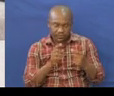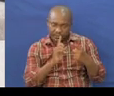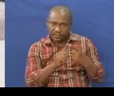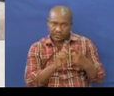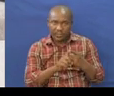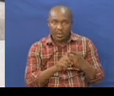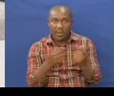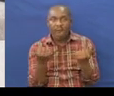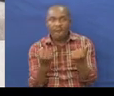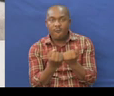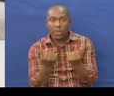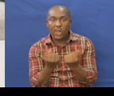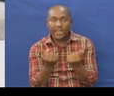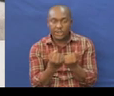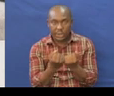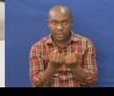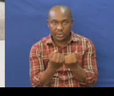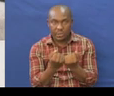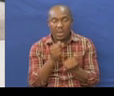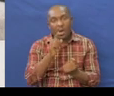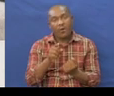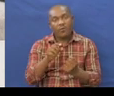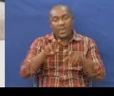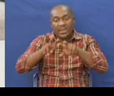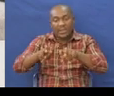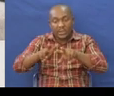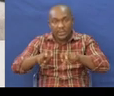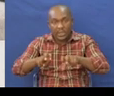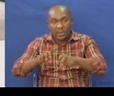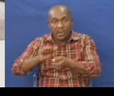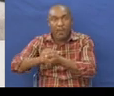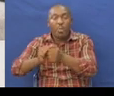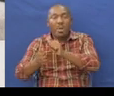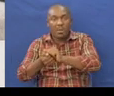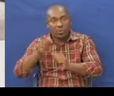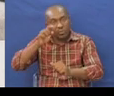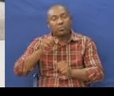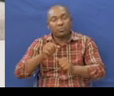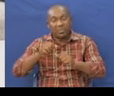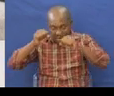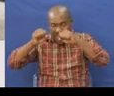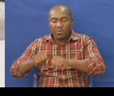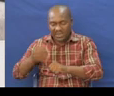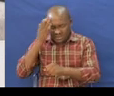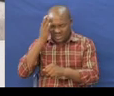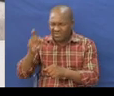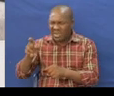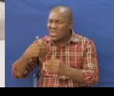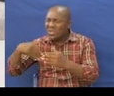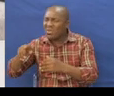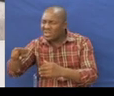a research problem. Others call it identification of research problem. You must identify research